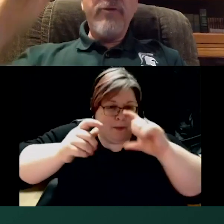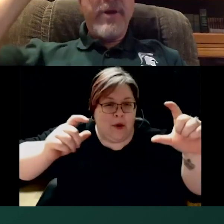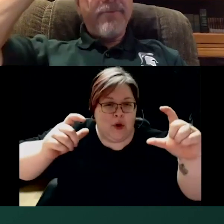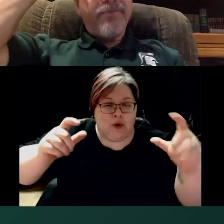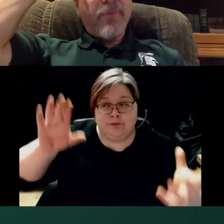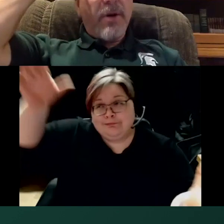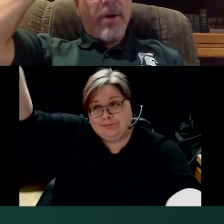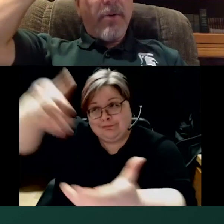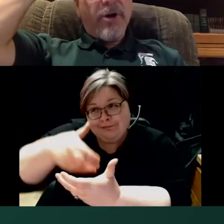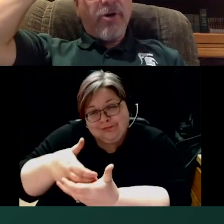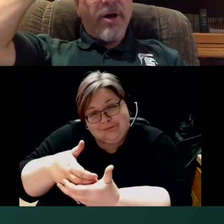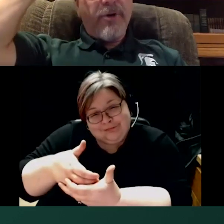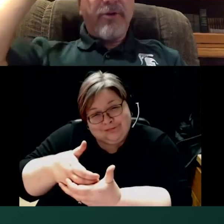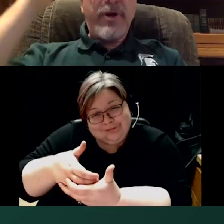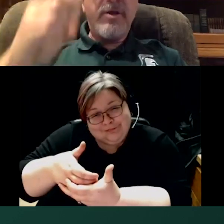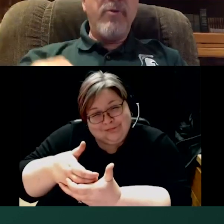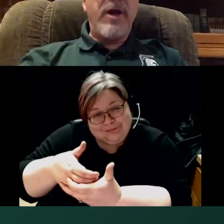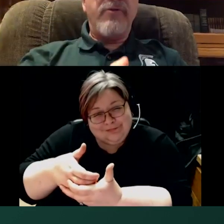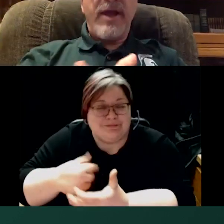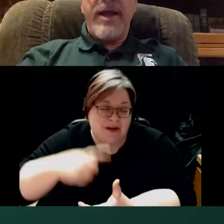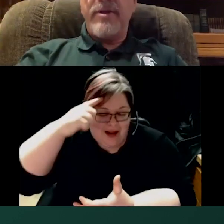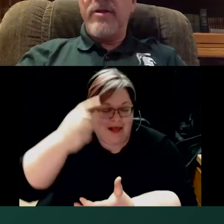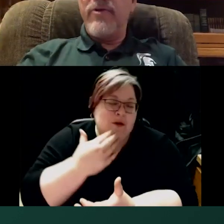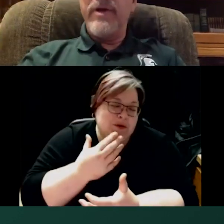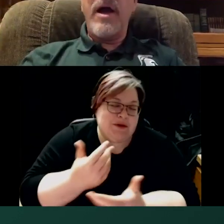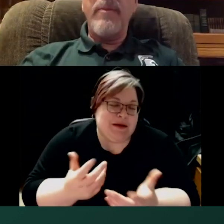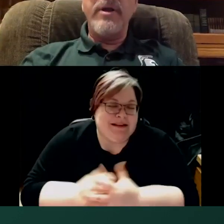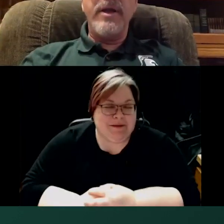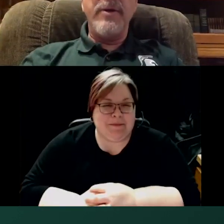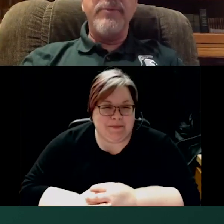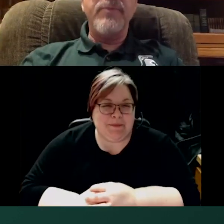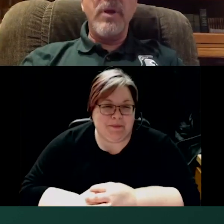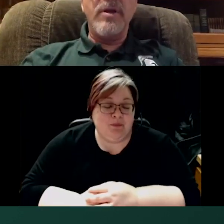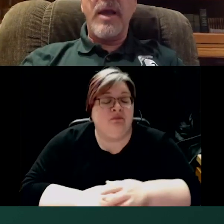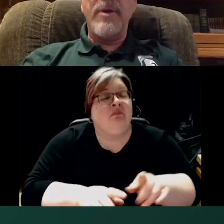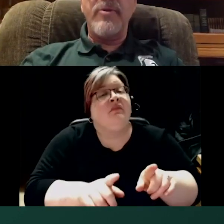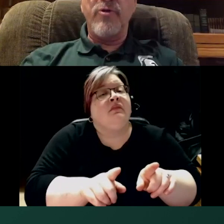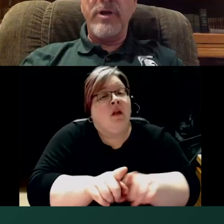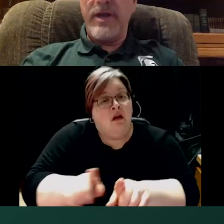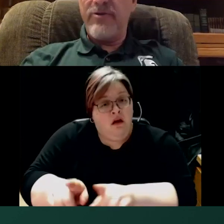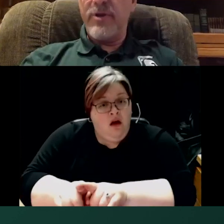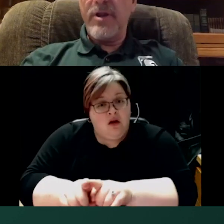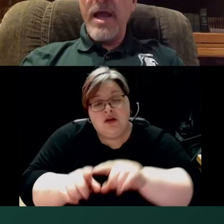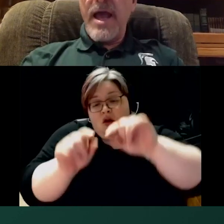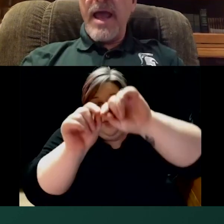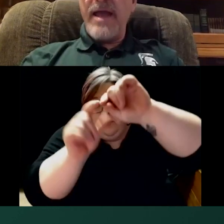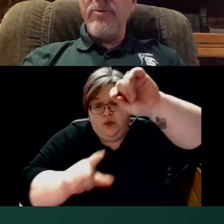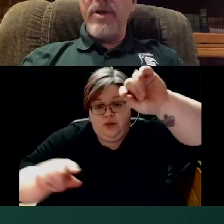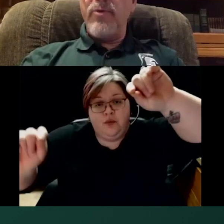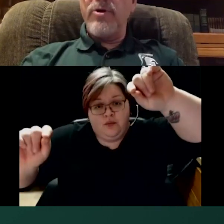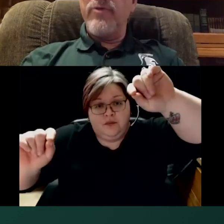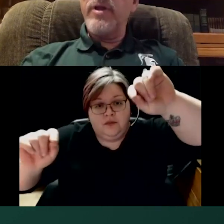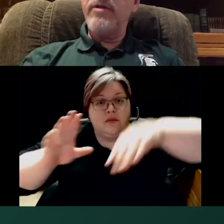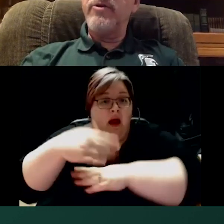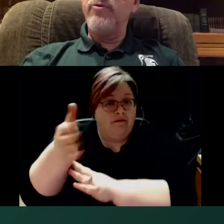And briefly, I want to talk about the crescent moon on flags. This is very common in Islamic majority nations. And you